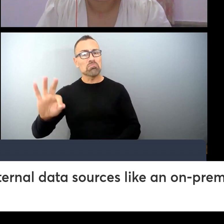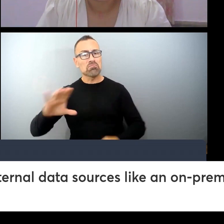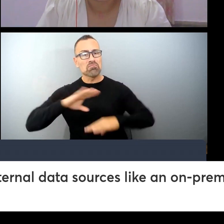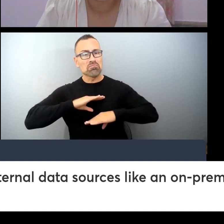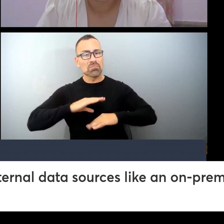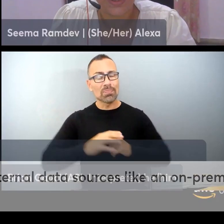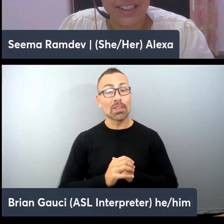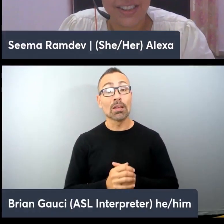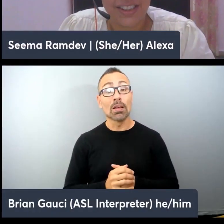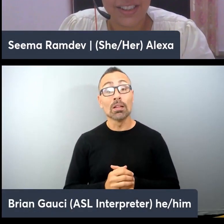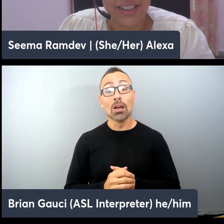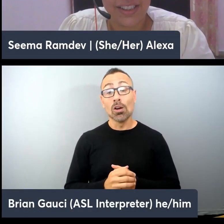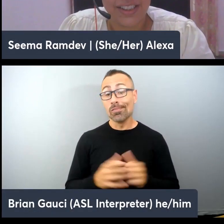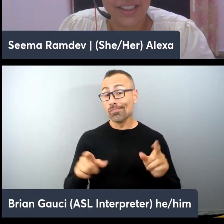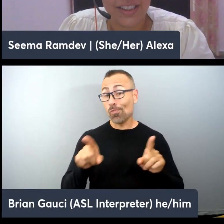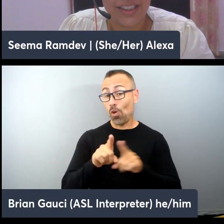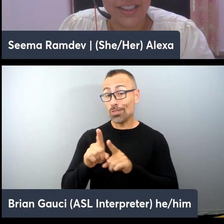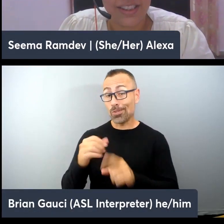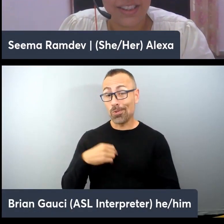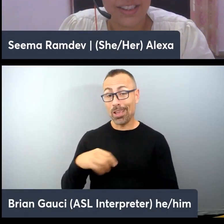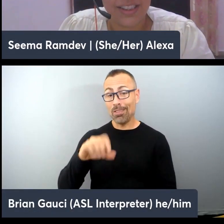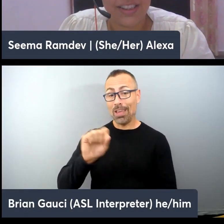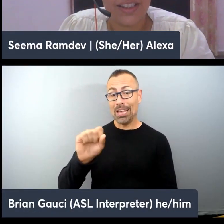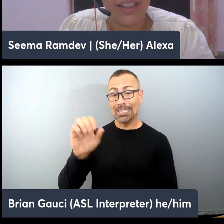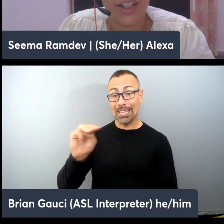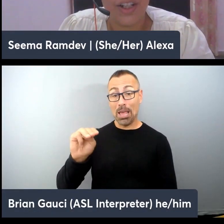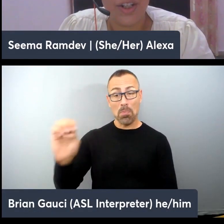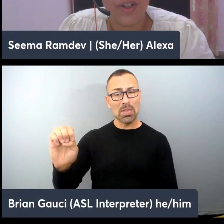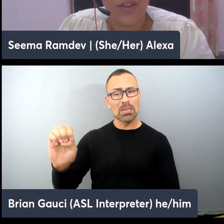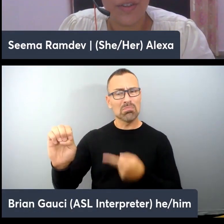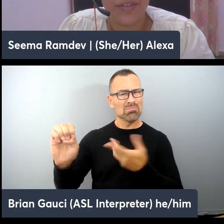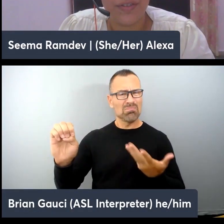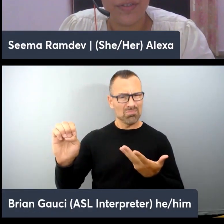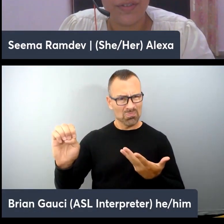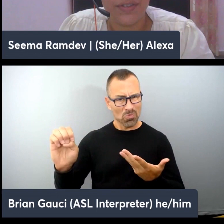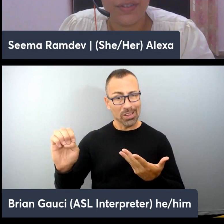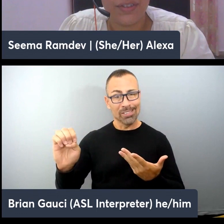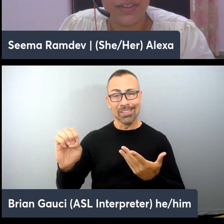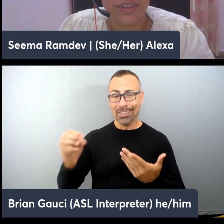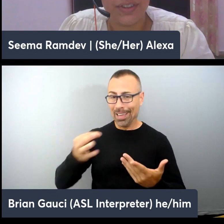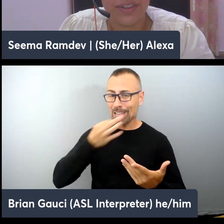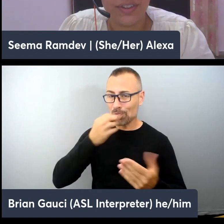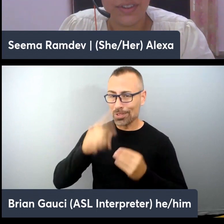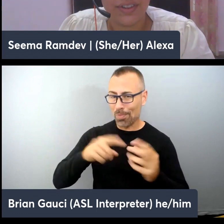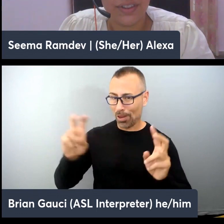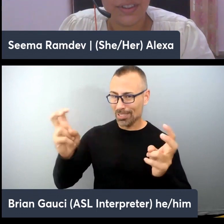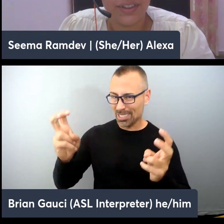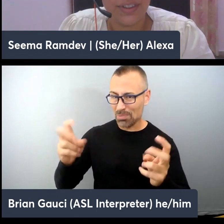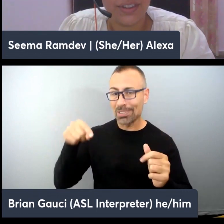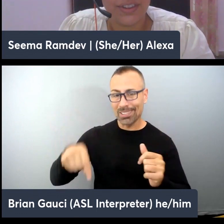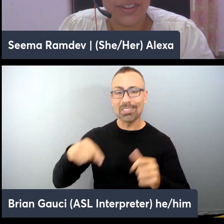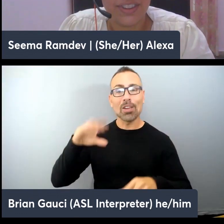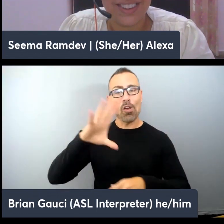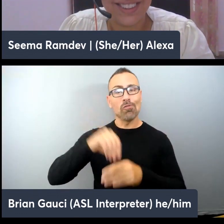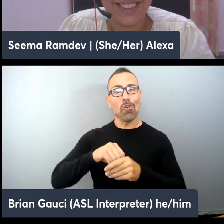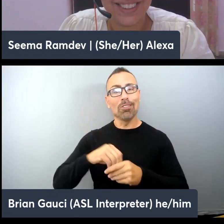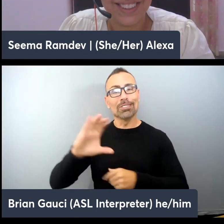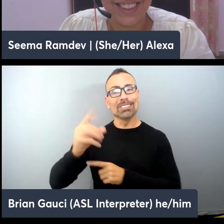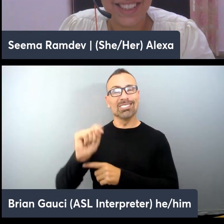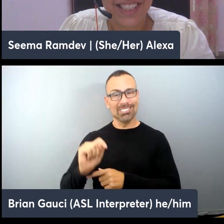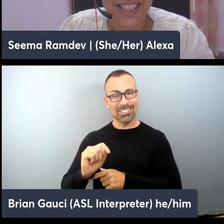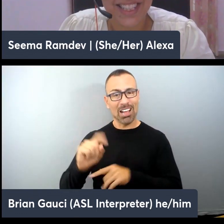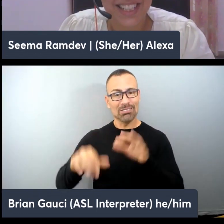have subject matter experts or SMEs that are here to help as well. So type your questions in the chat. We are watching